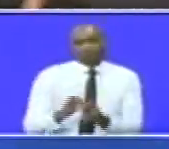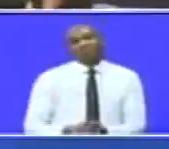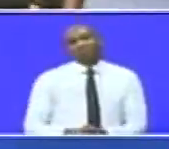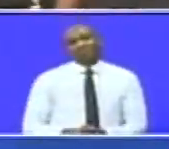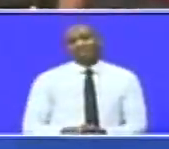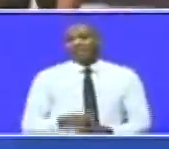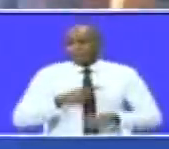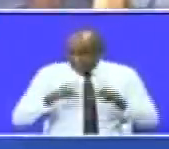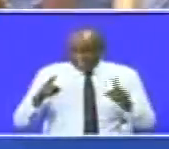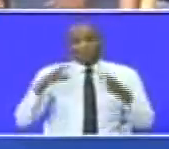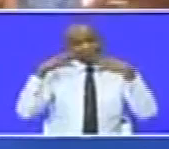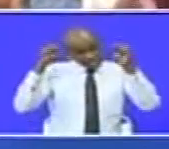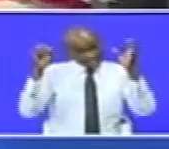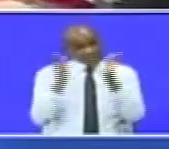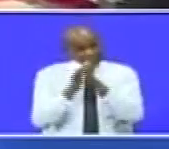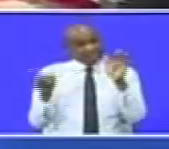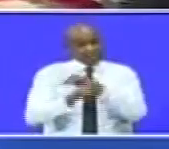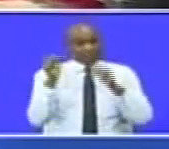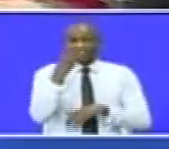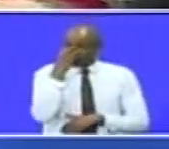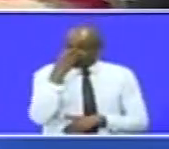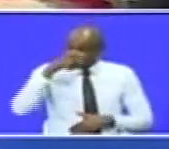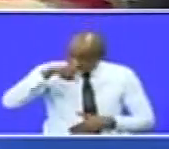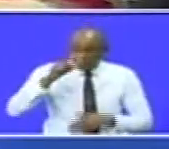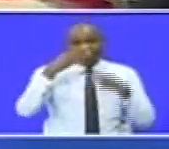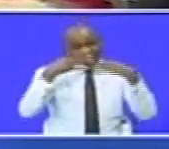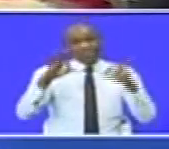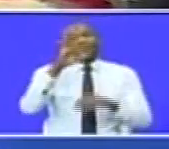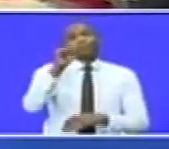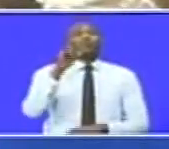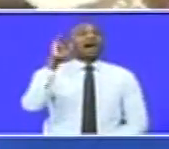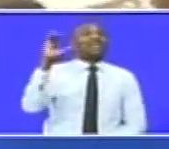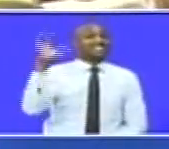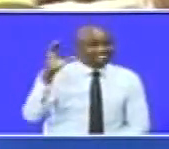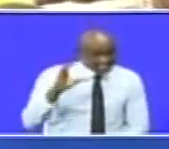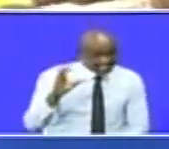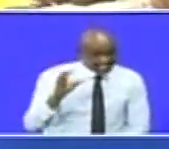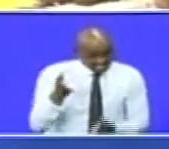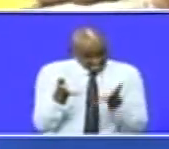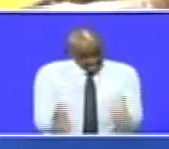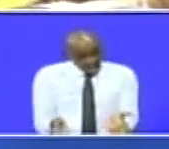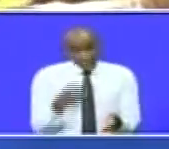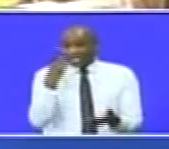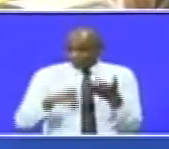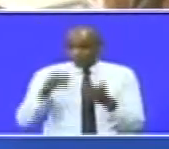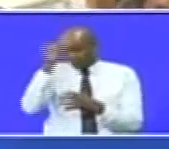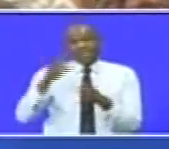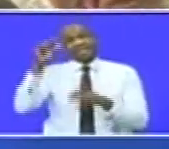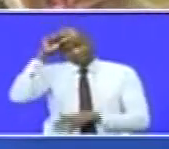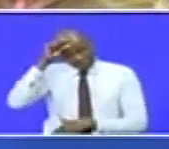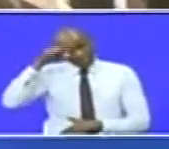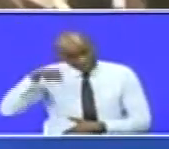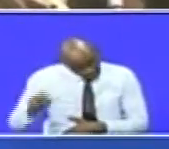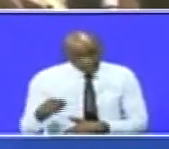But with the president and his deputy now technically free from the ICC, the head of state said the Jubilee government will